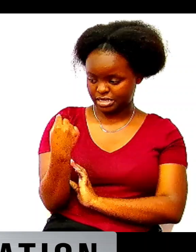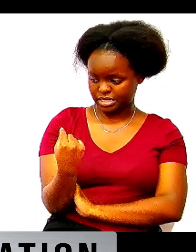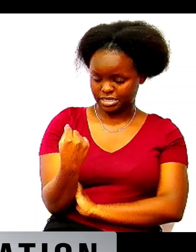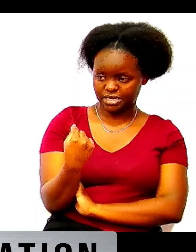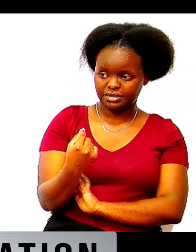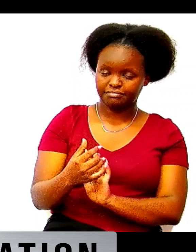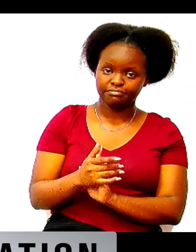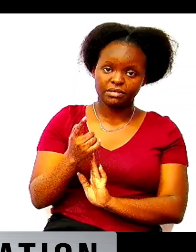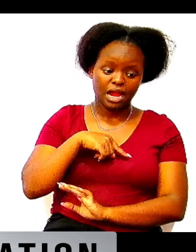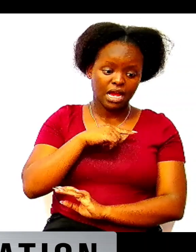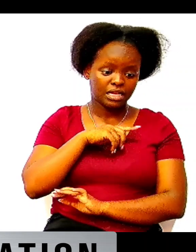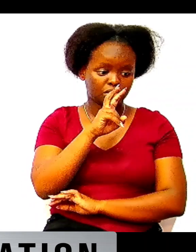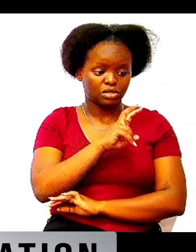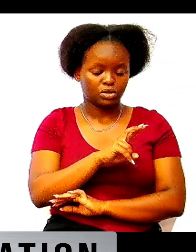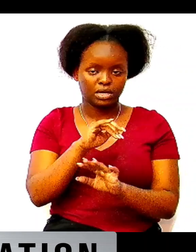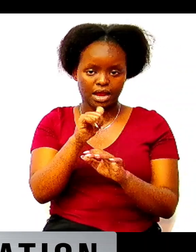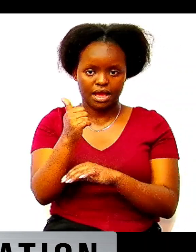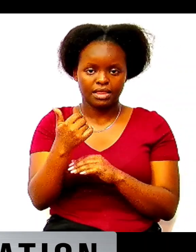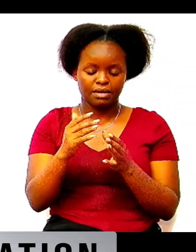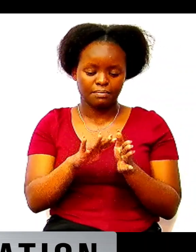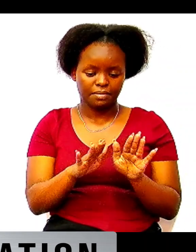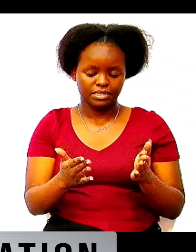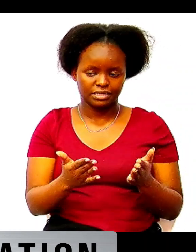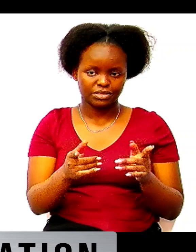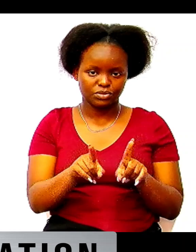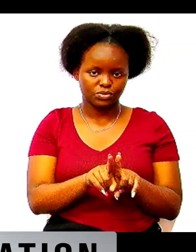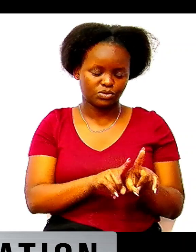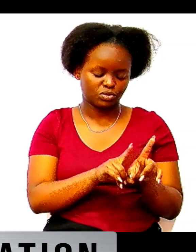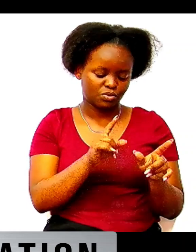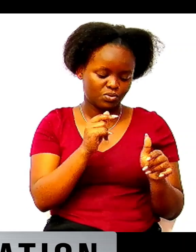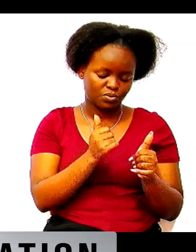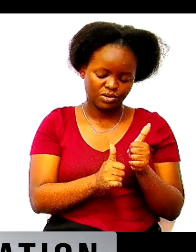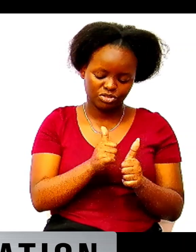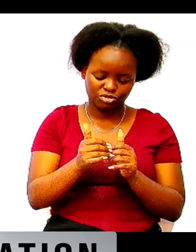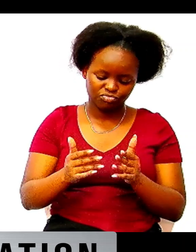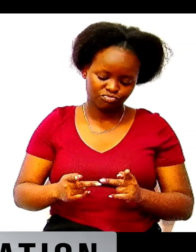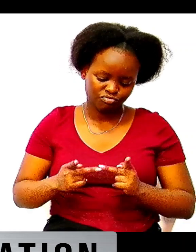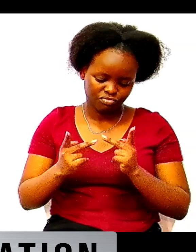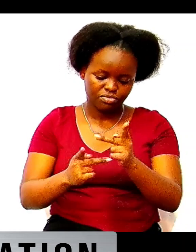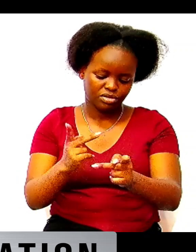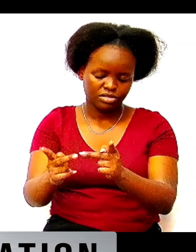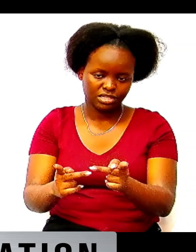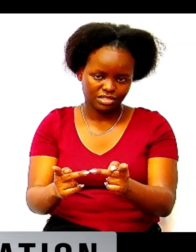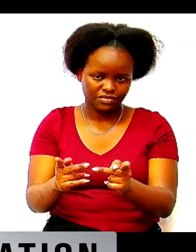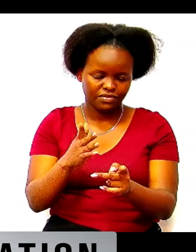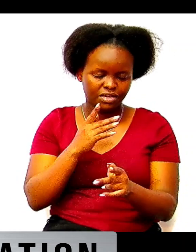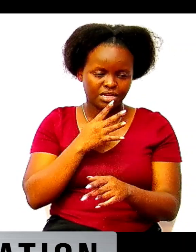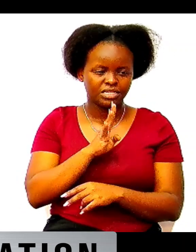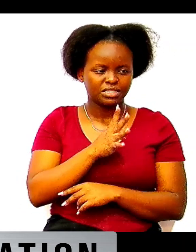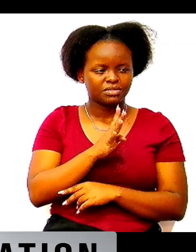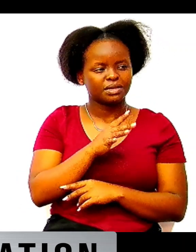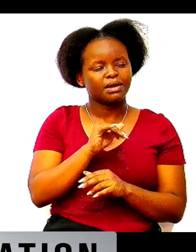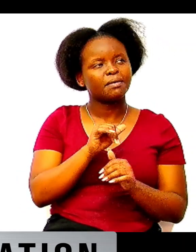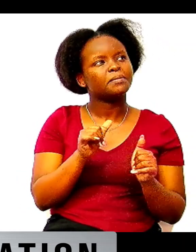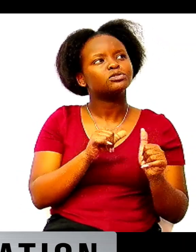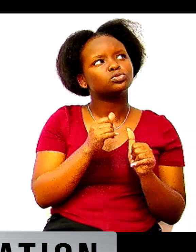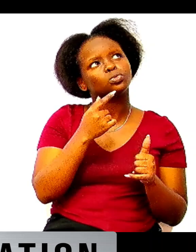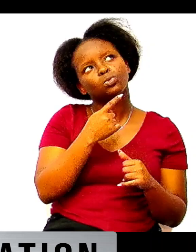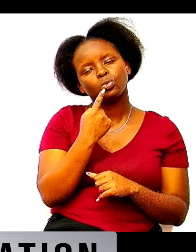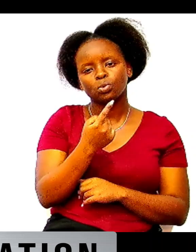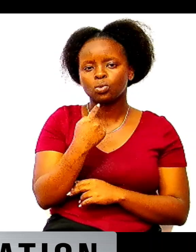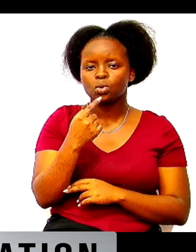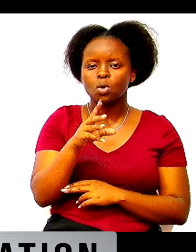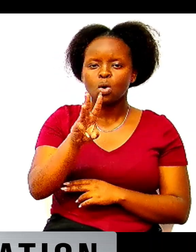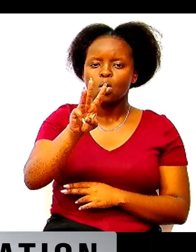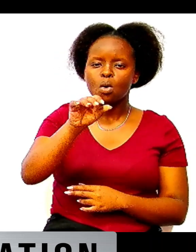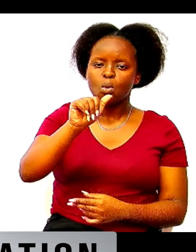We are looking at other parties also, which are very progressive. Yeah. When you talk Safina, you are talking of minor. Is it Wanjigi?